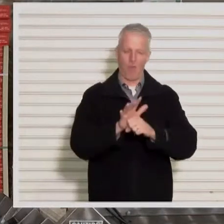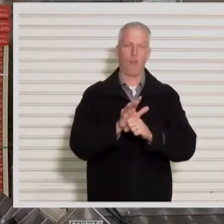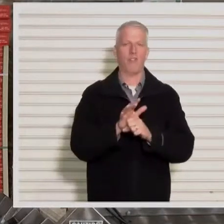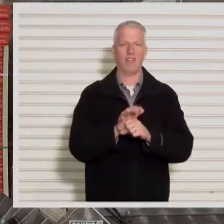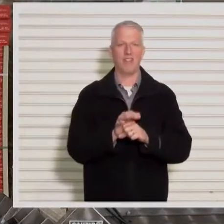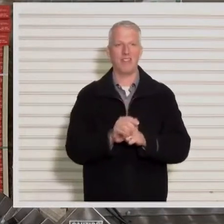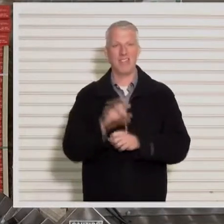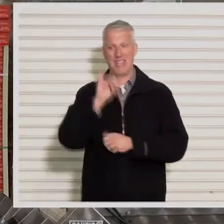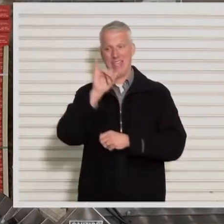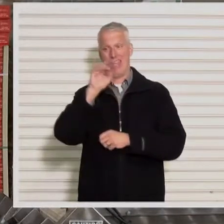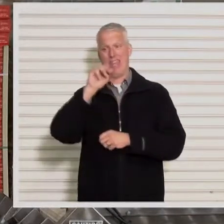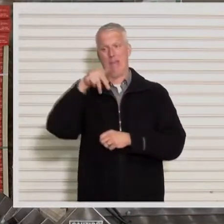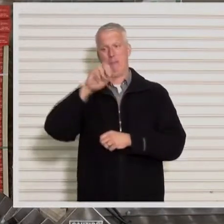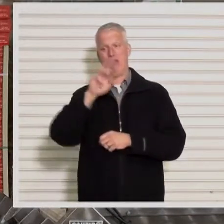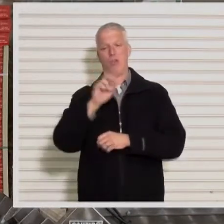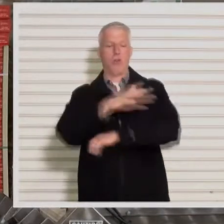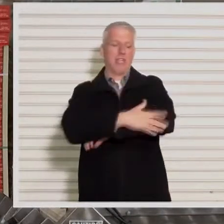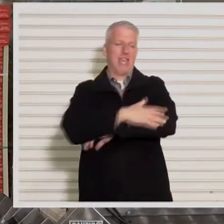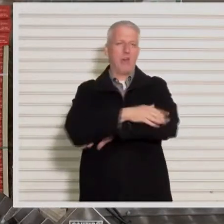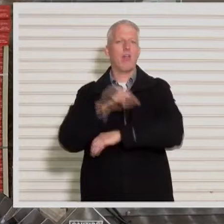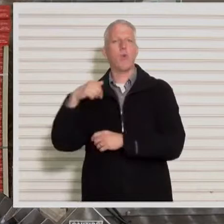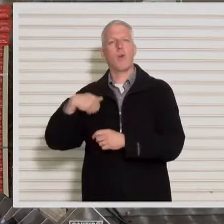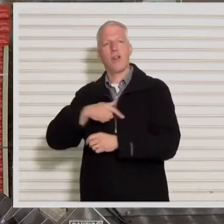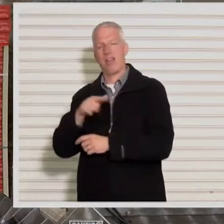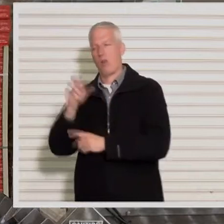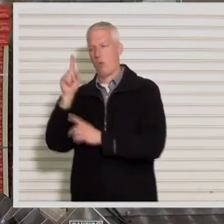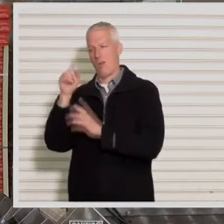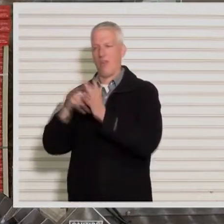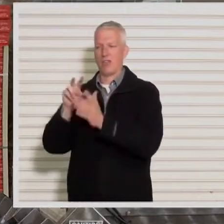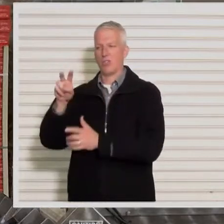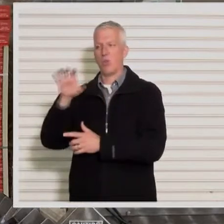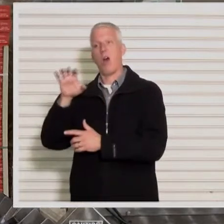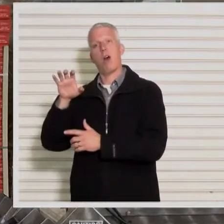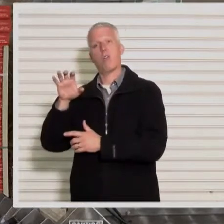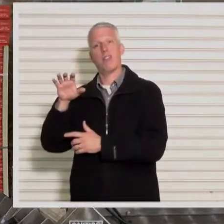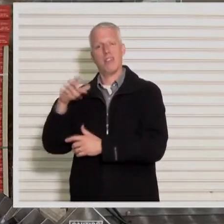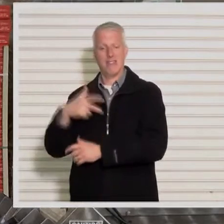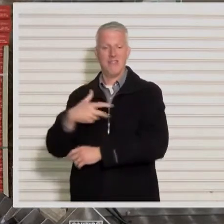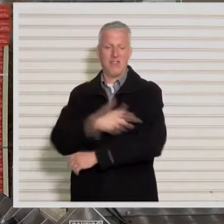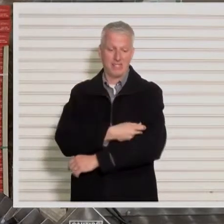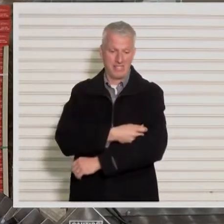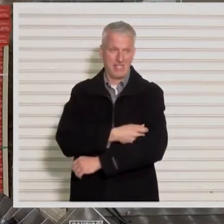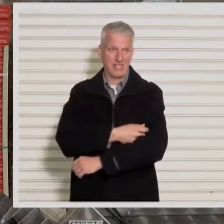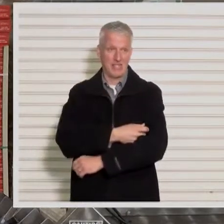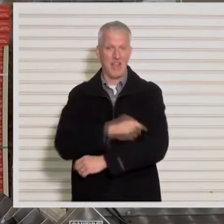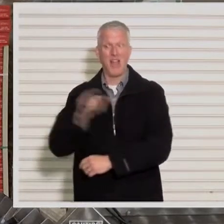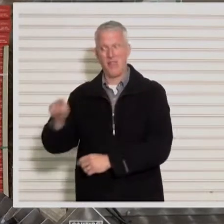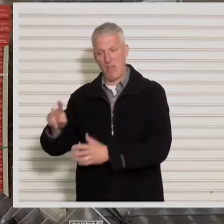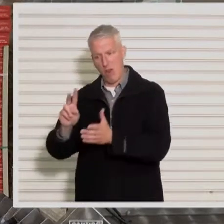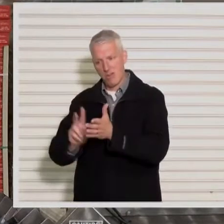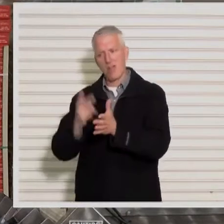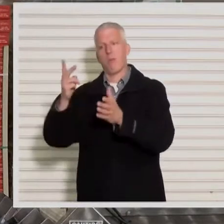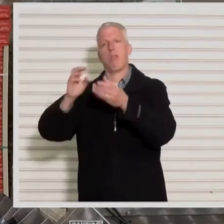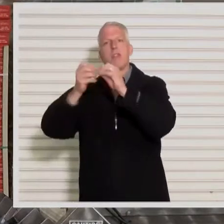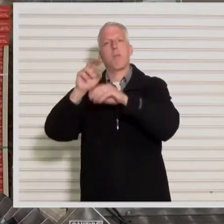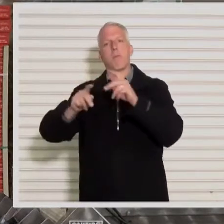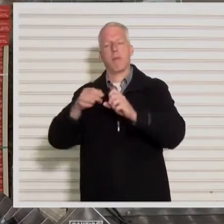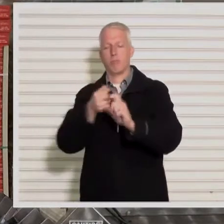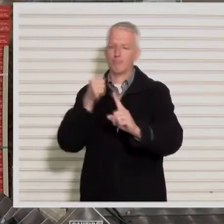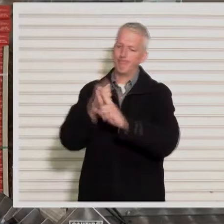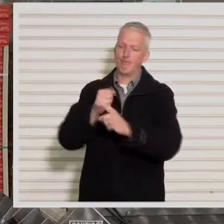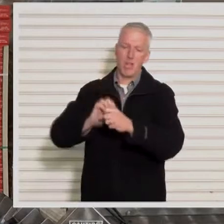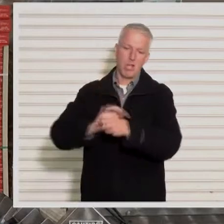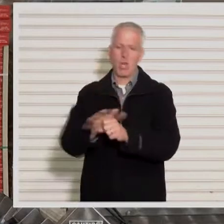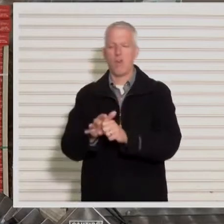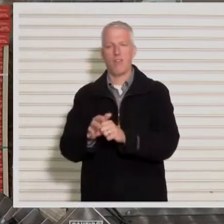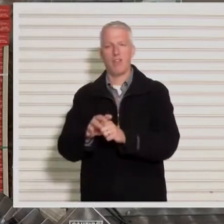we're getting 1,200 vaccines a week. Well, there are double the amount of people getting COVID-19. And so we're never